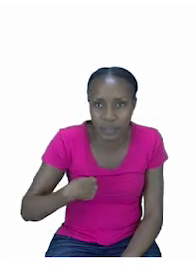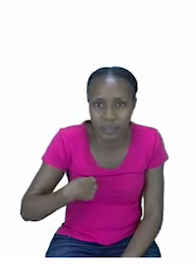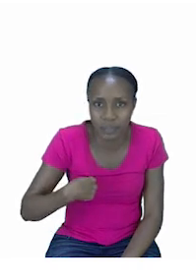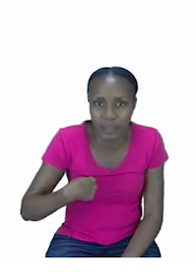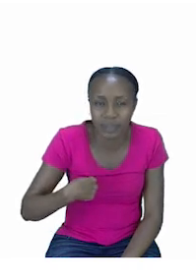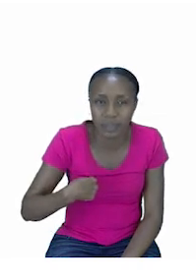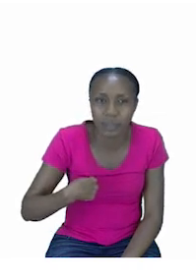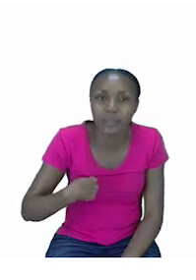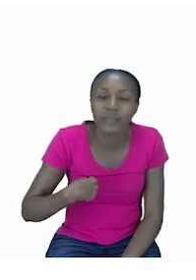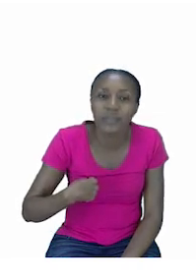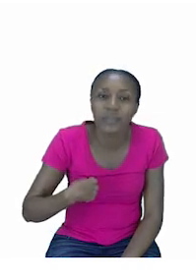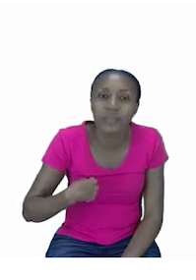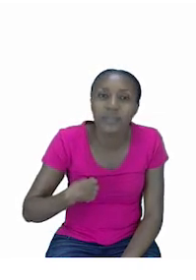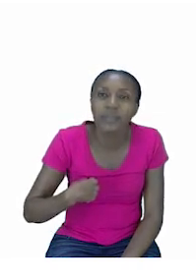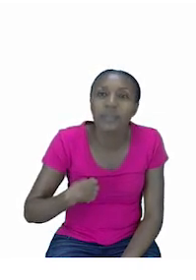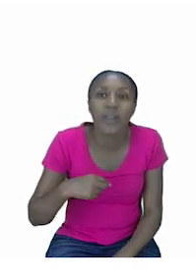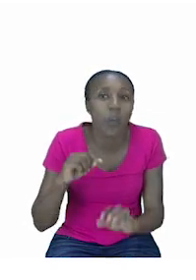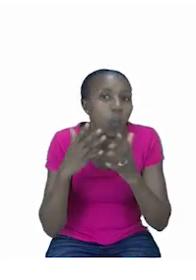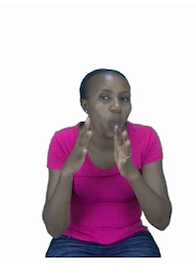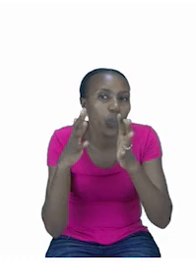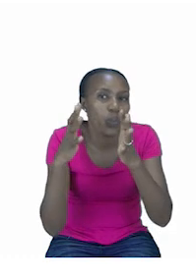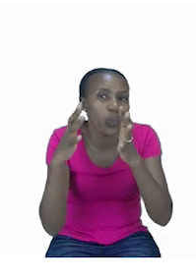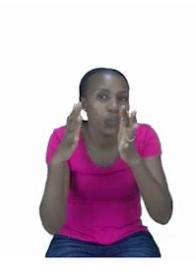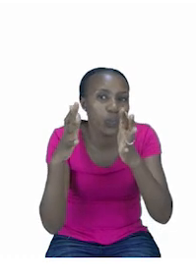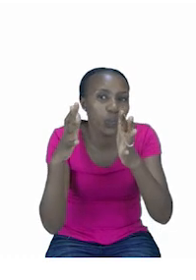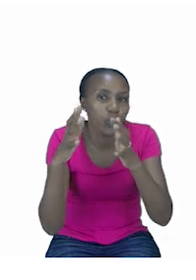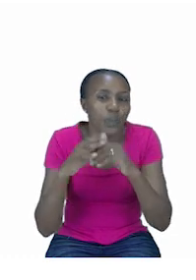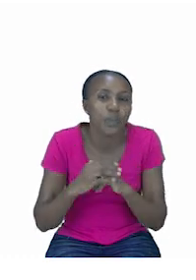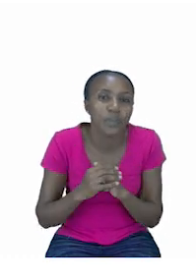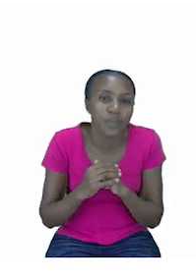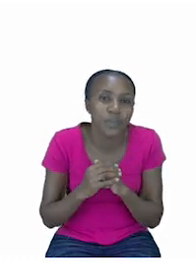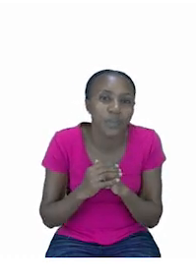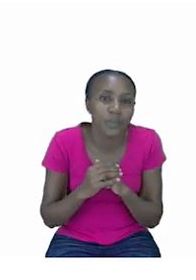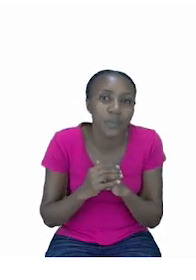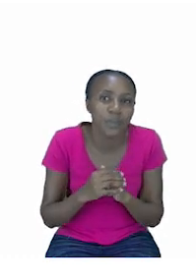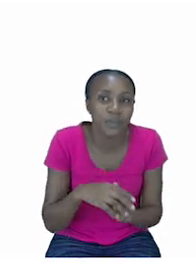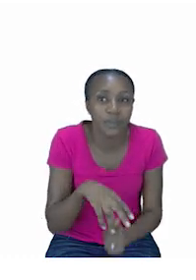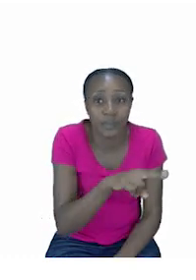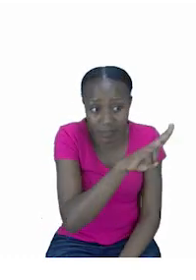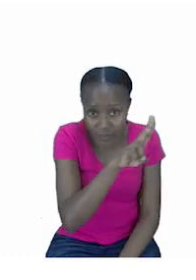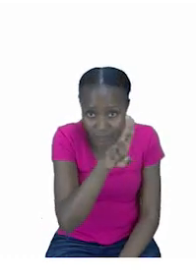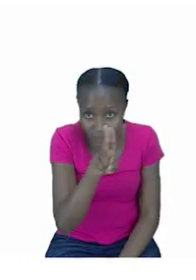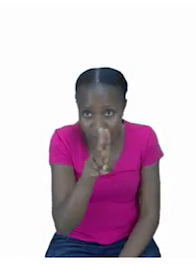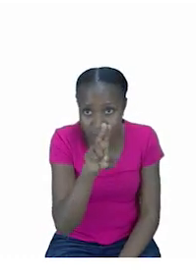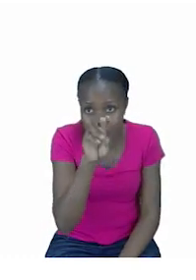He. Well done. Let's do that one again.